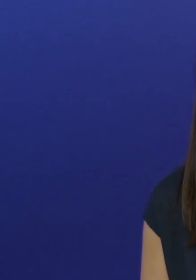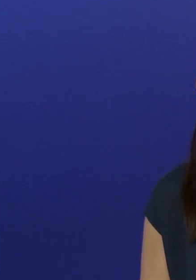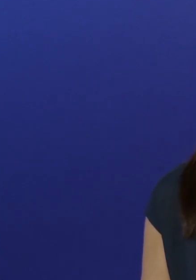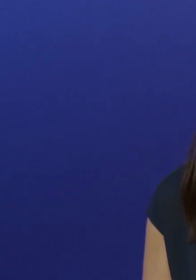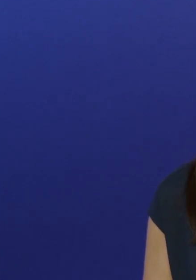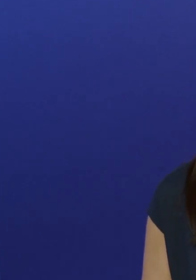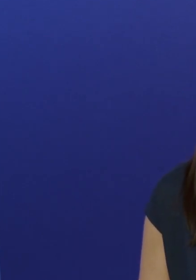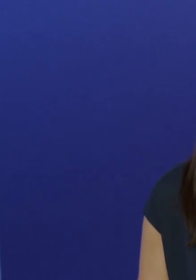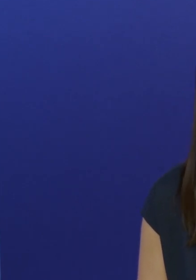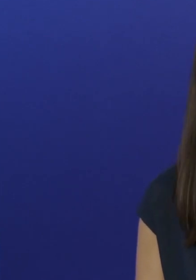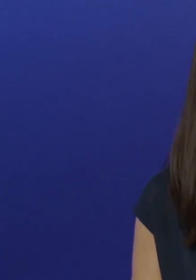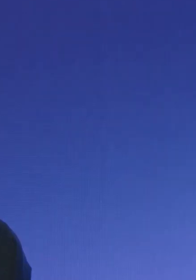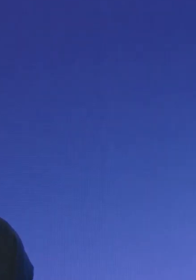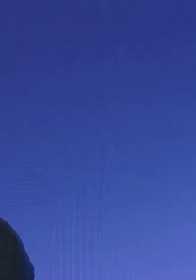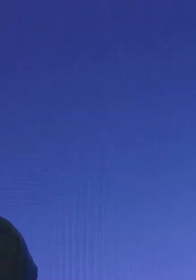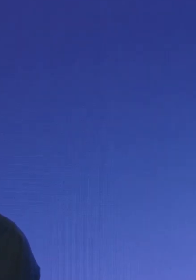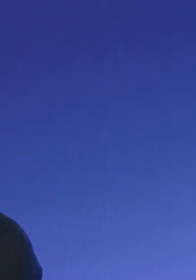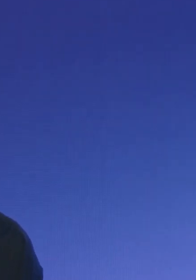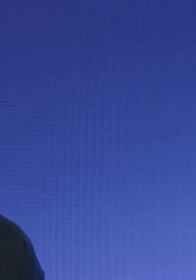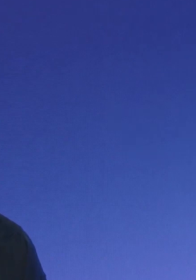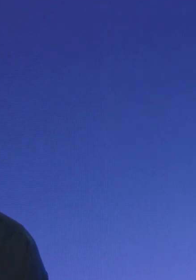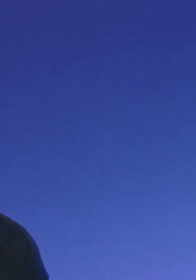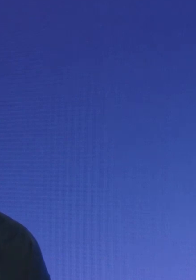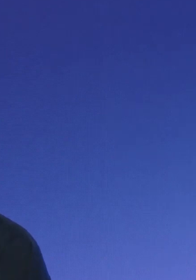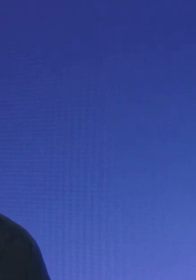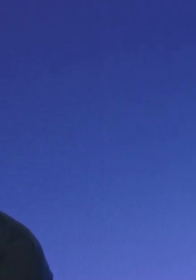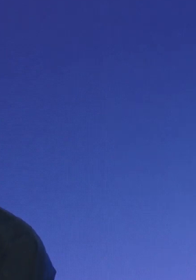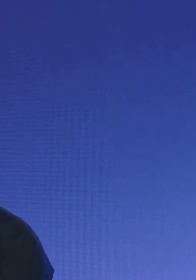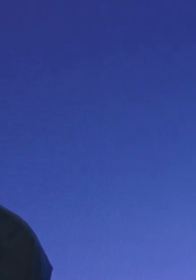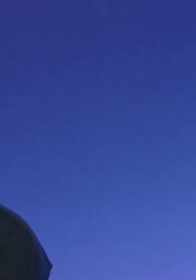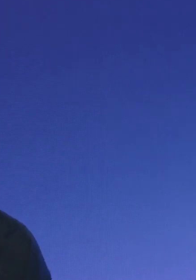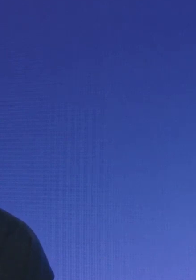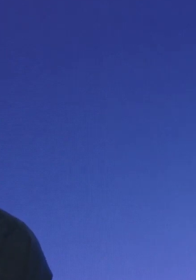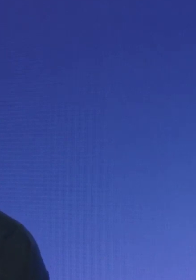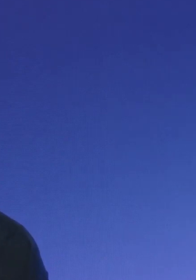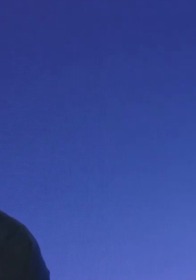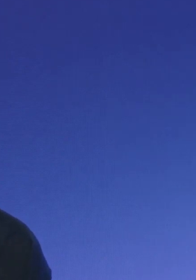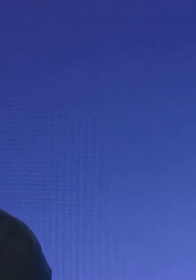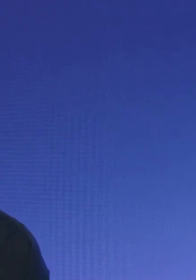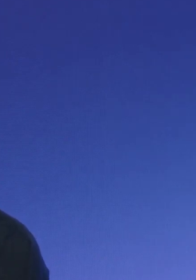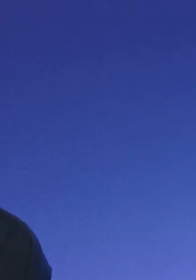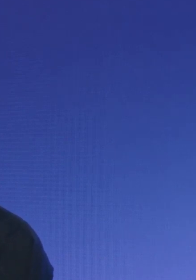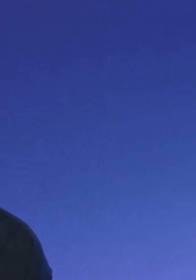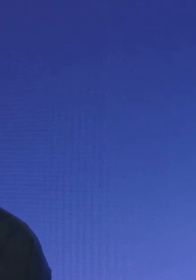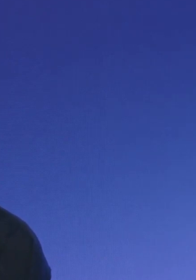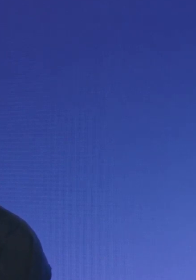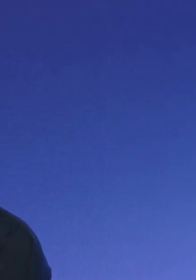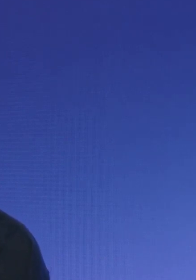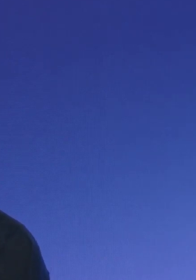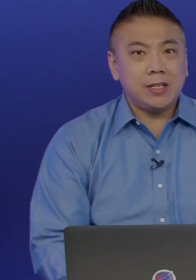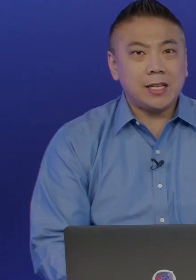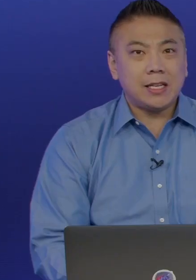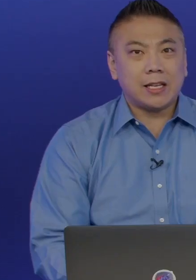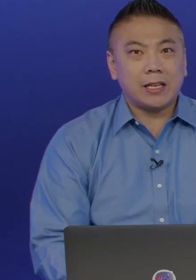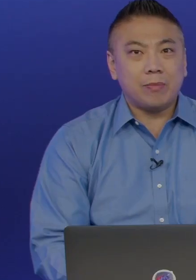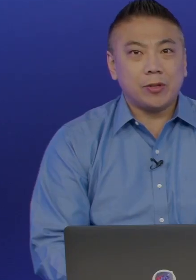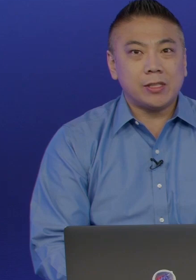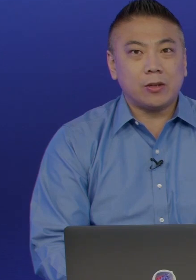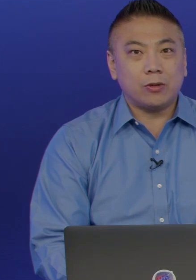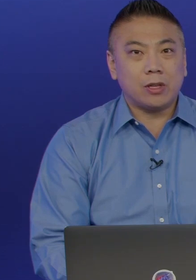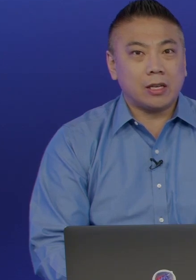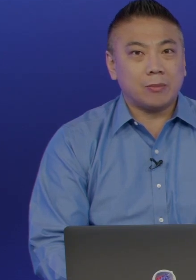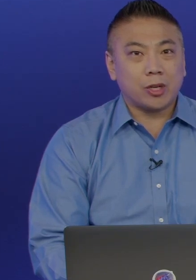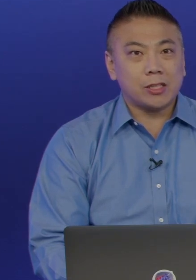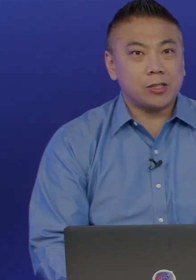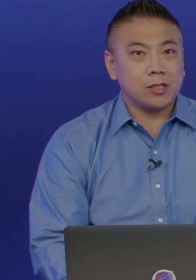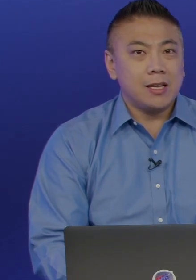6 years, and since I joined, I've been working on Graviton. All right, so let's talk about AWS Graviton processors. So AWS is unique in that it builds its